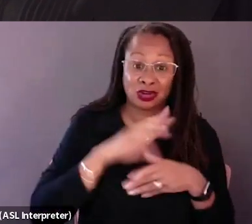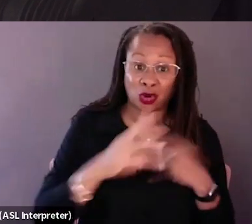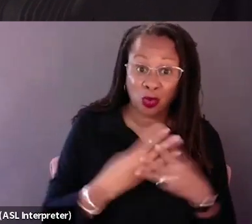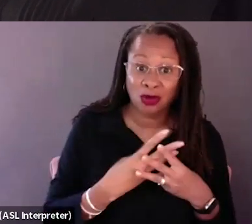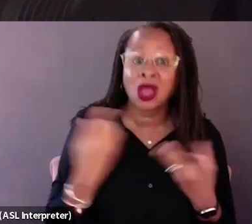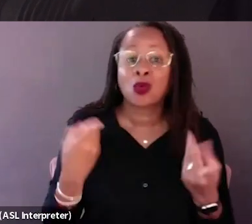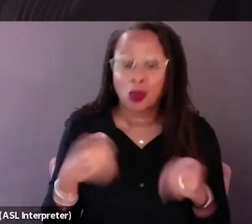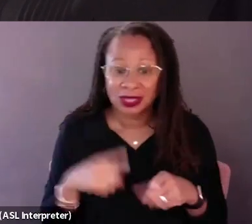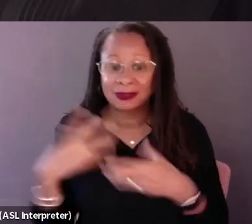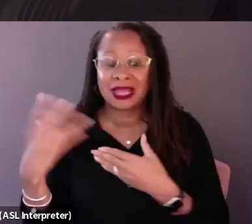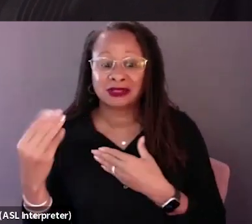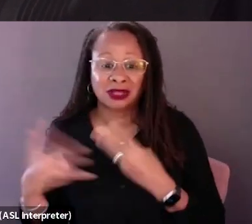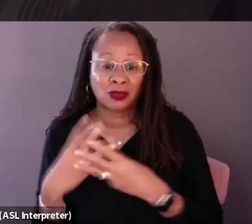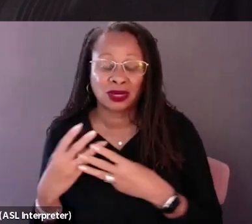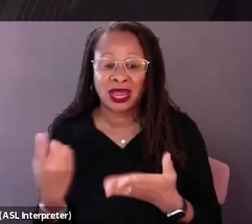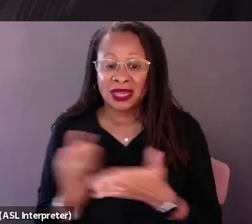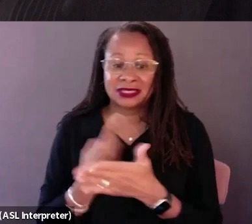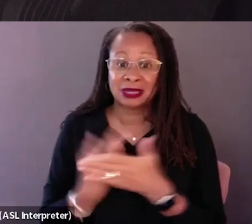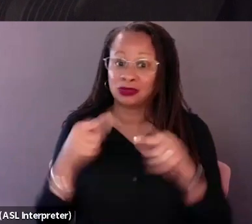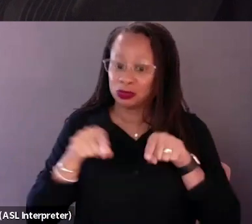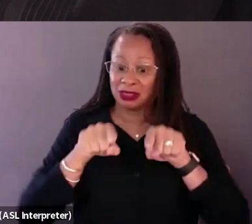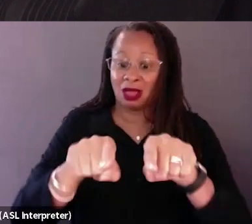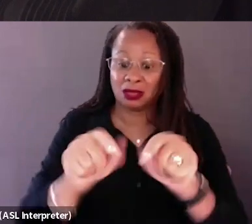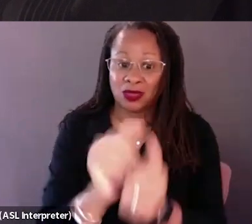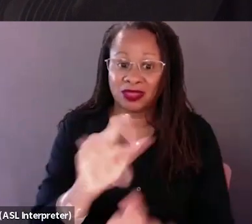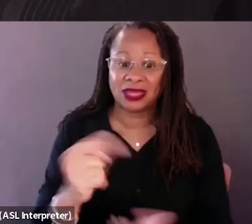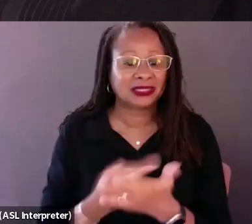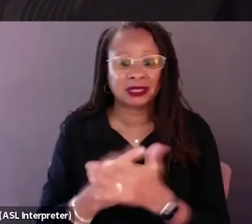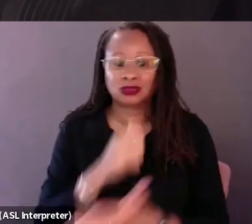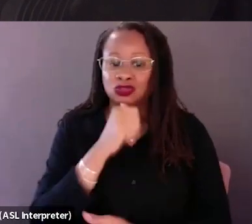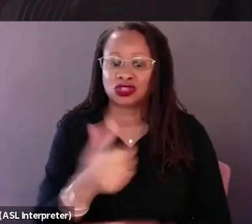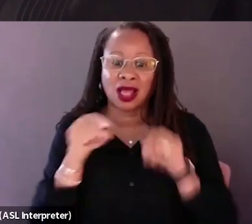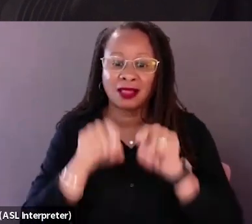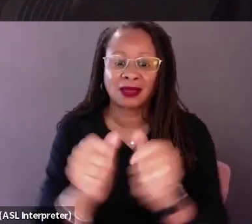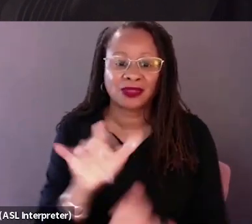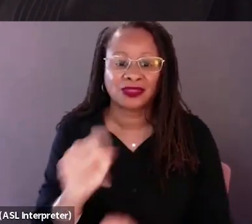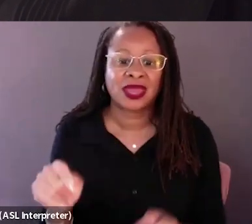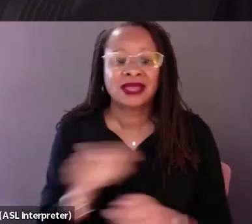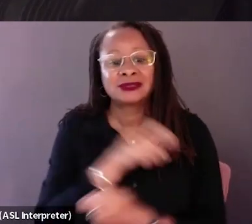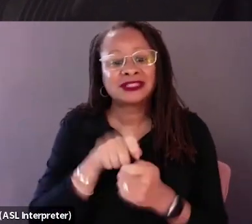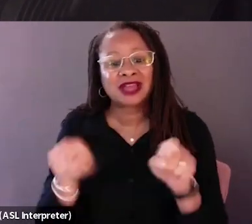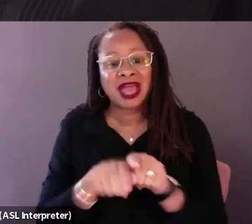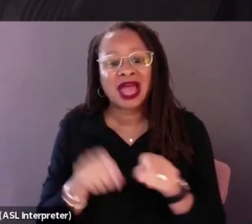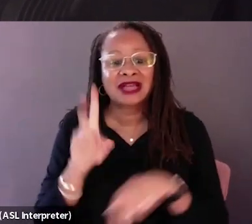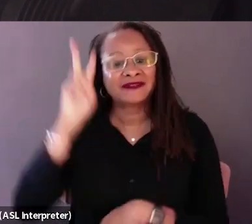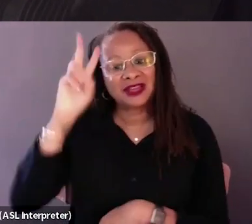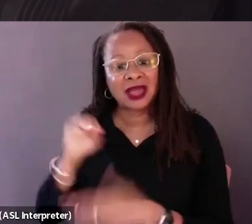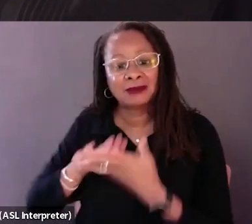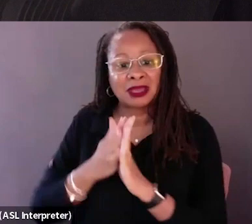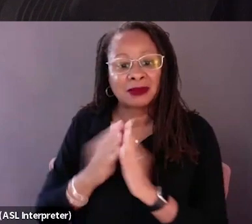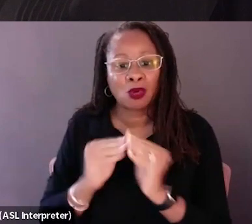know, sometimes she was, you know, in line with that, and sometimes she wasn't. And I think especially as Vietnam intensified and